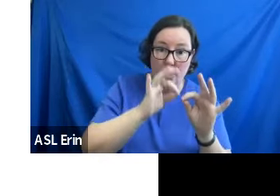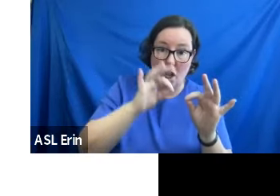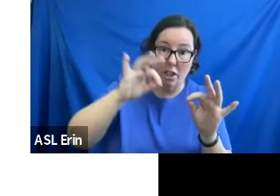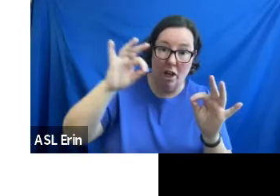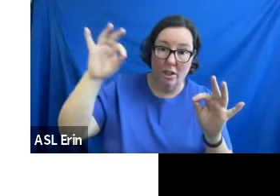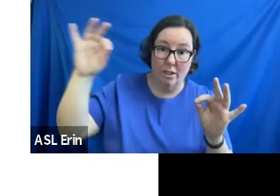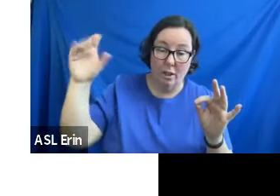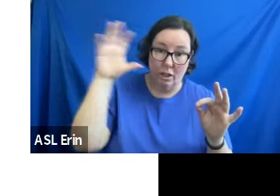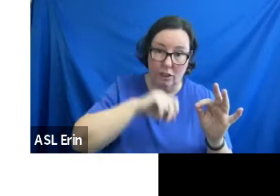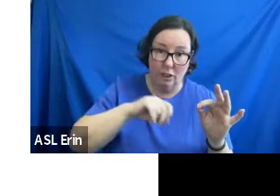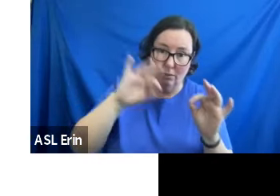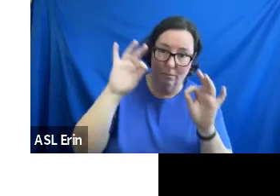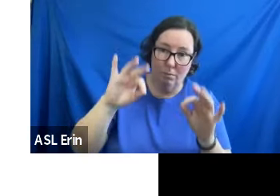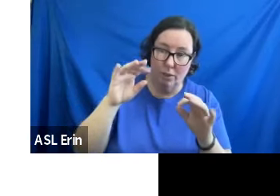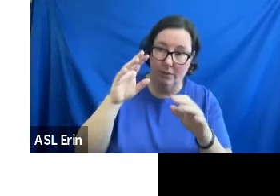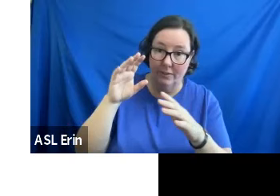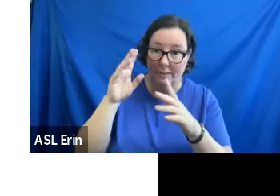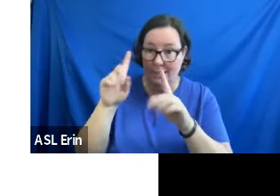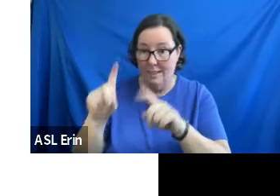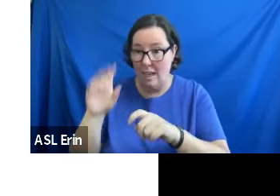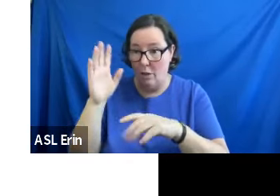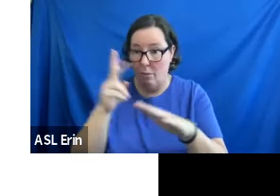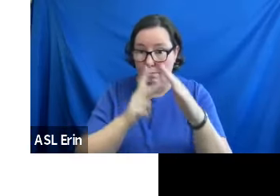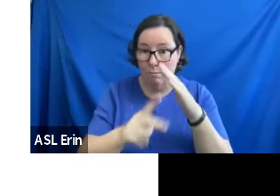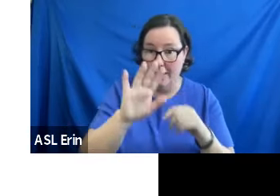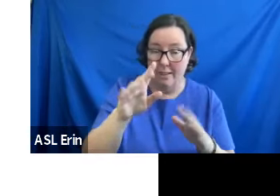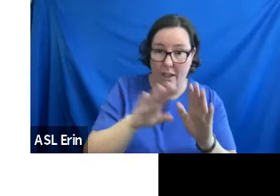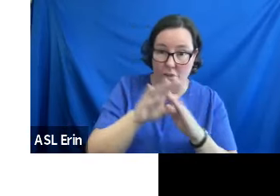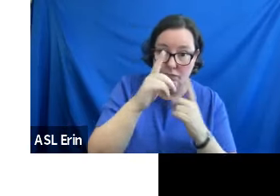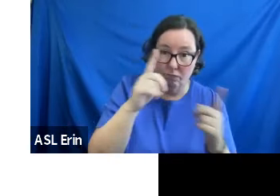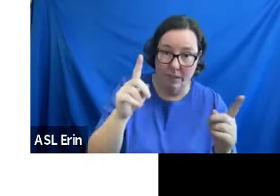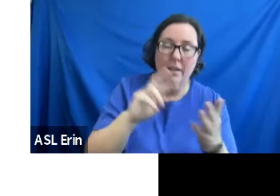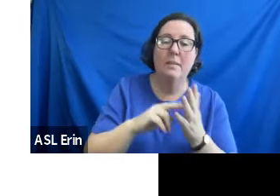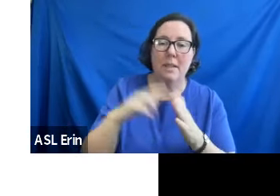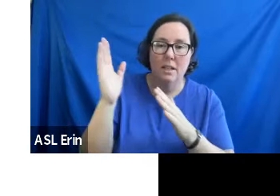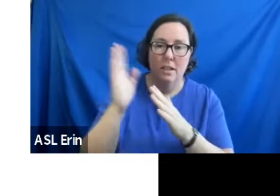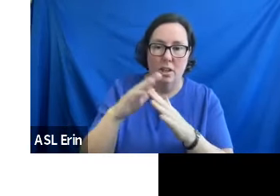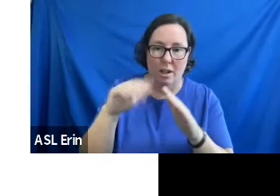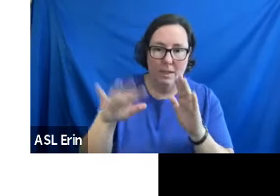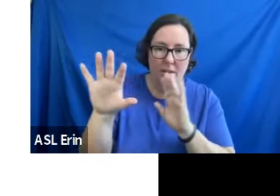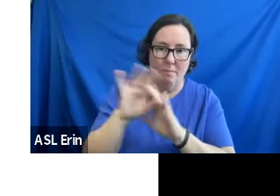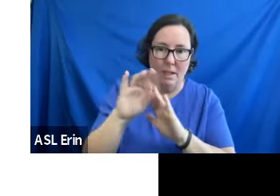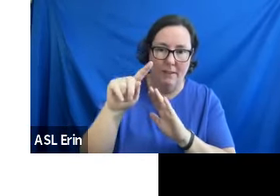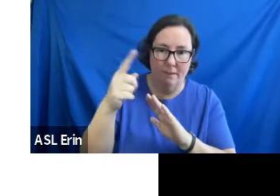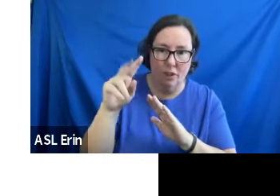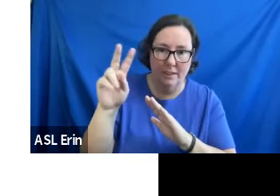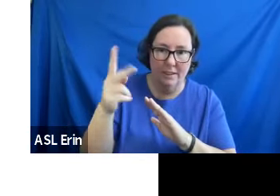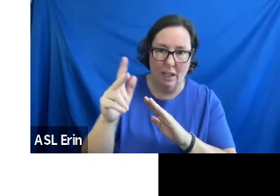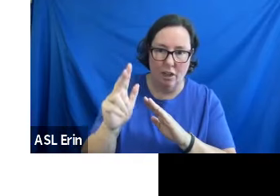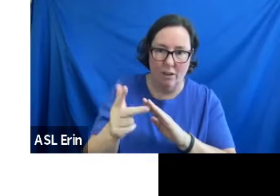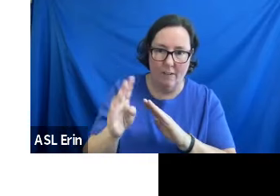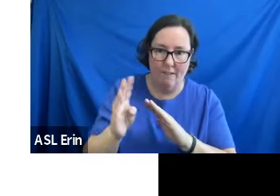perfect measure of merit, then you do what's called top-down selection. You pick the first and the second and the